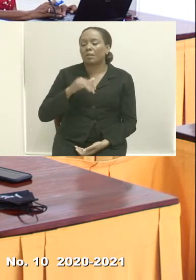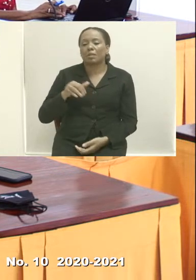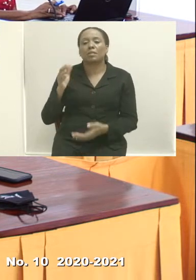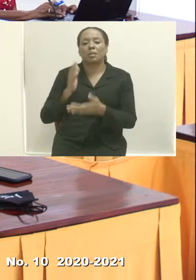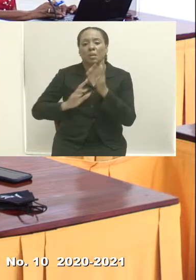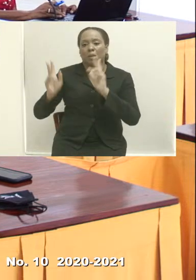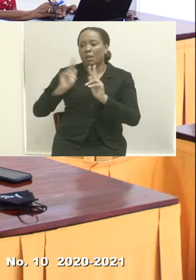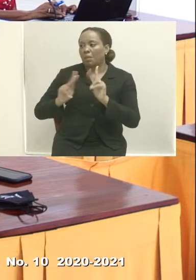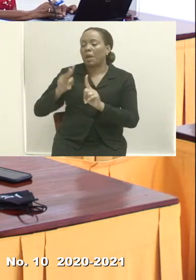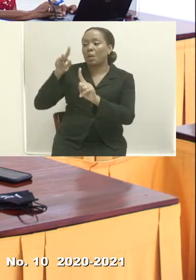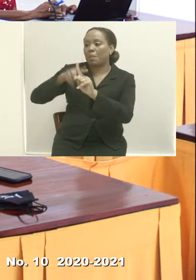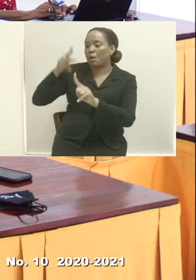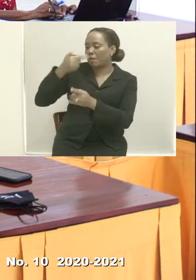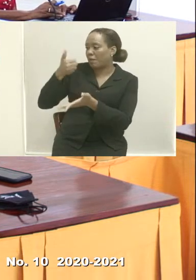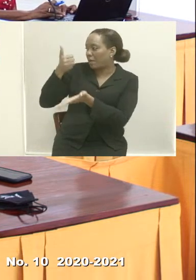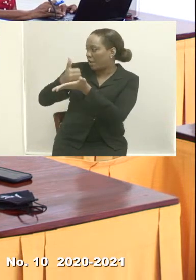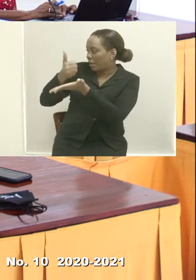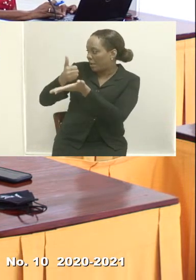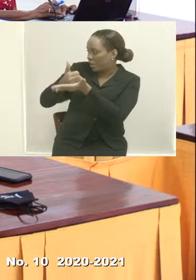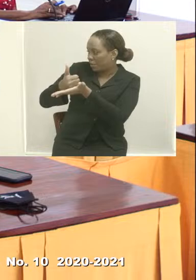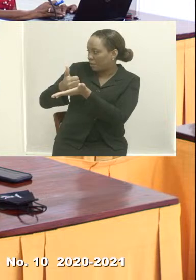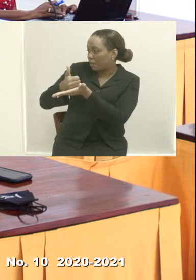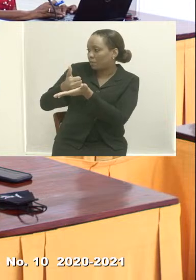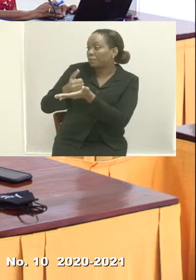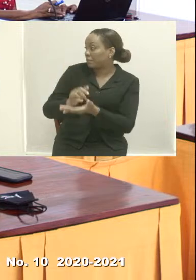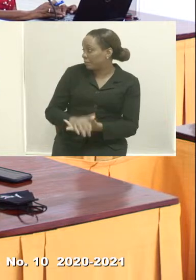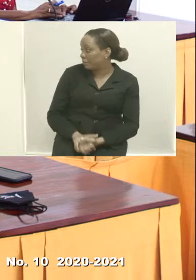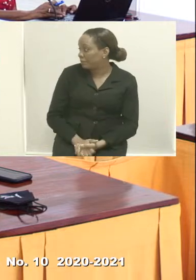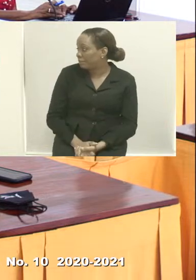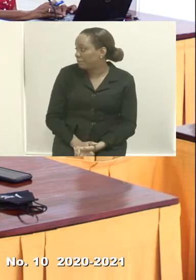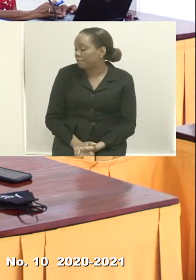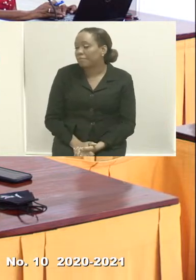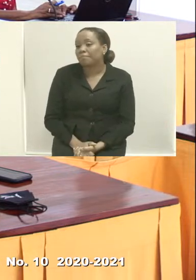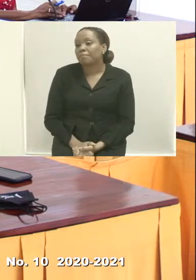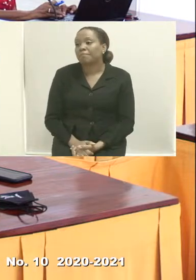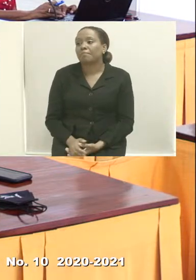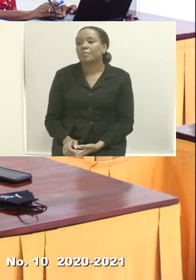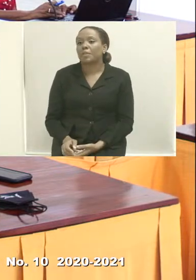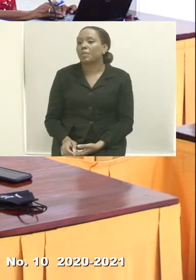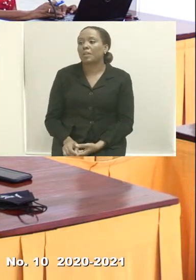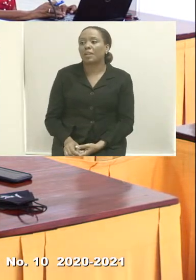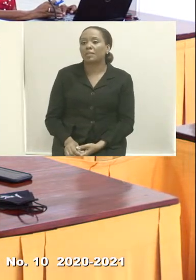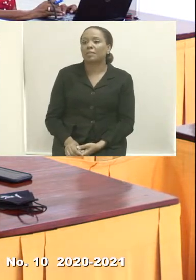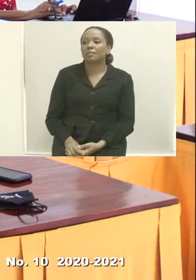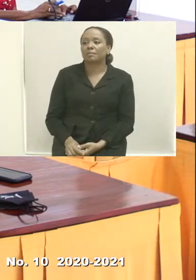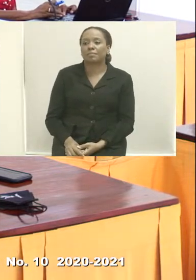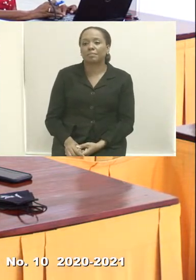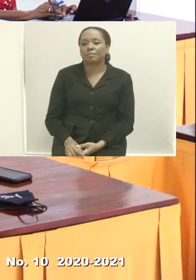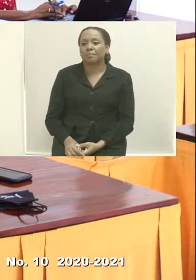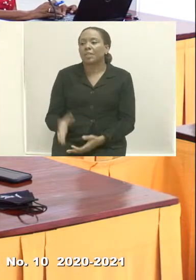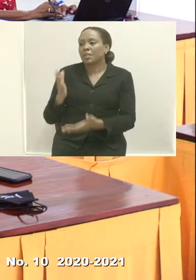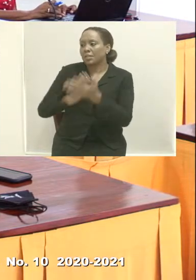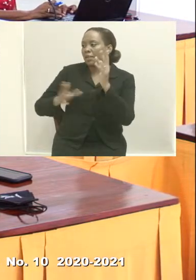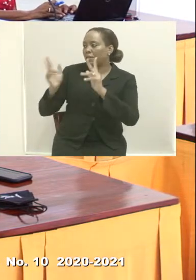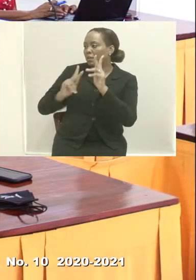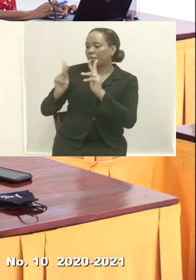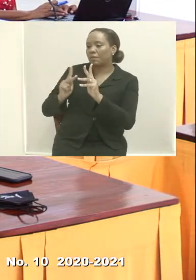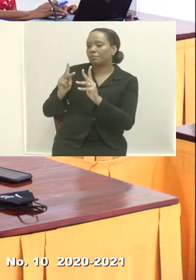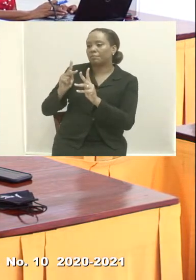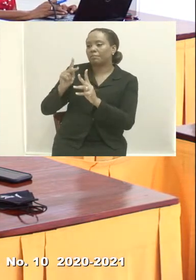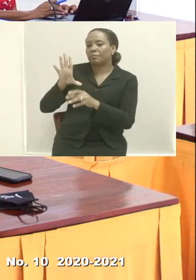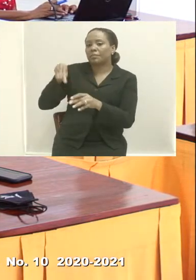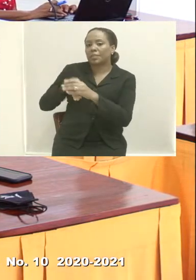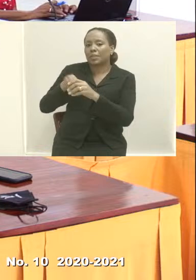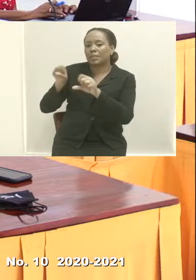thus far. And I want to underscore two things. There are some people who are still coming into the system belatedly and perhaps for the first